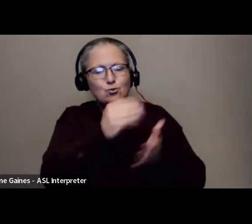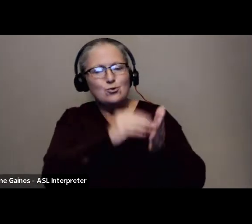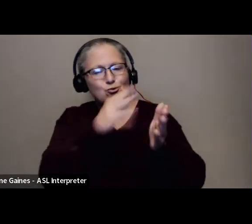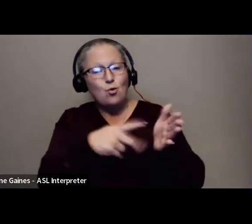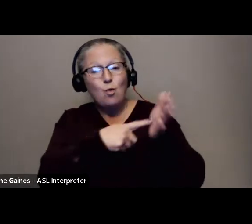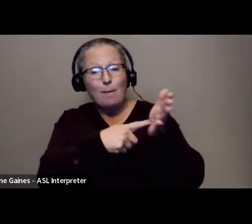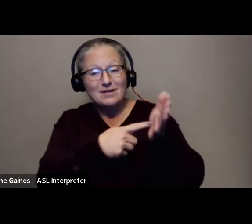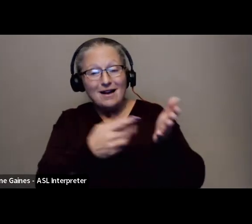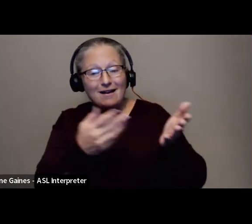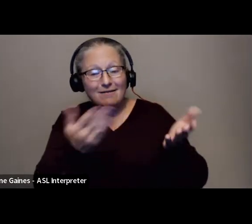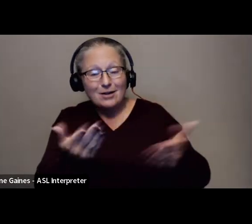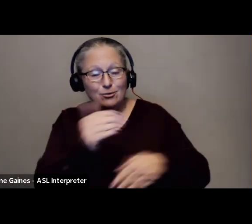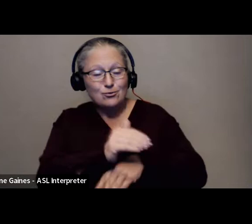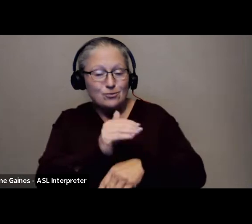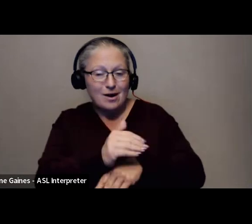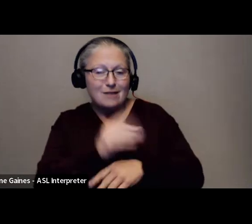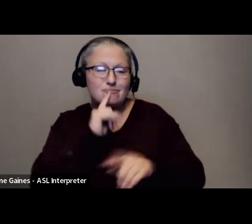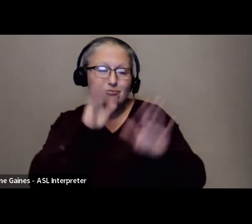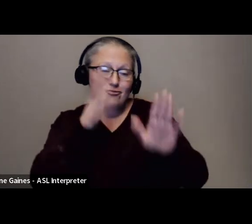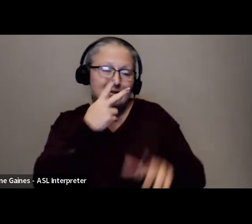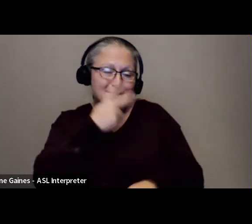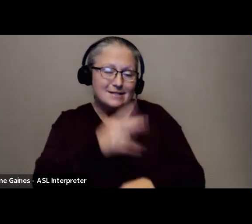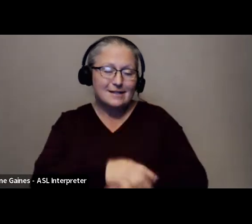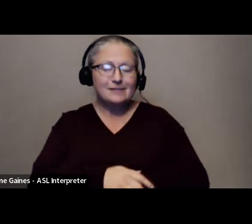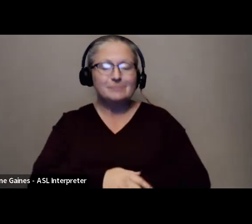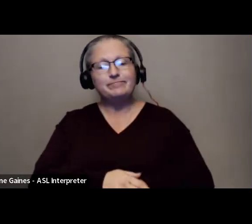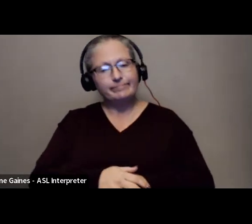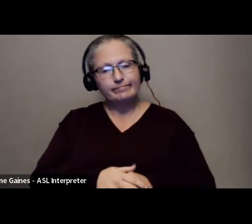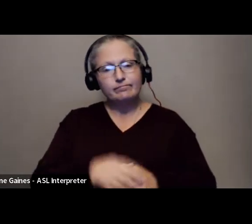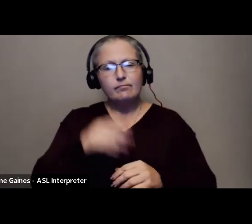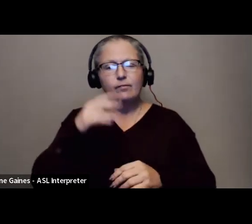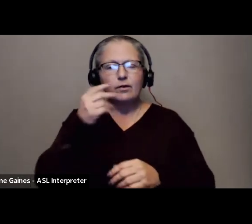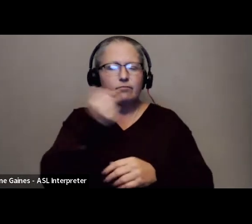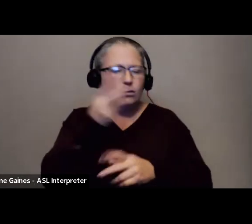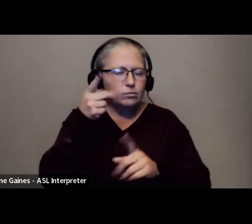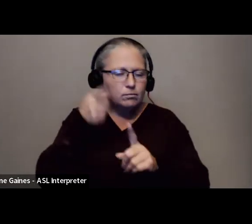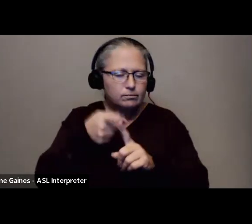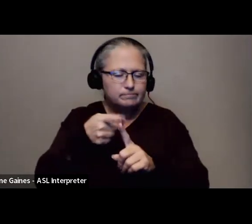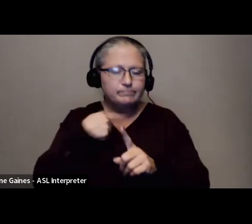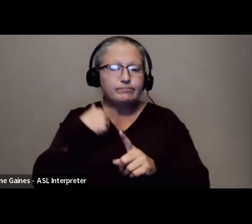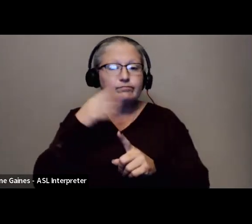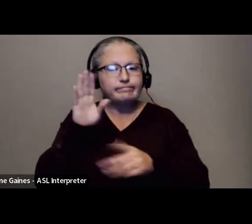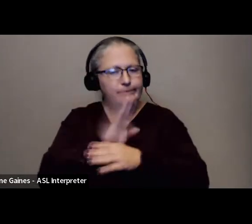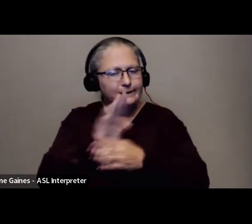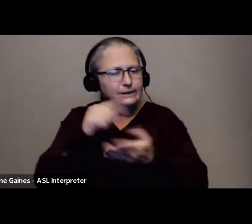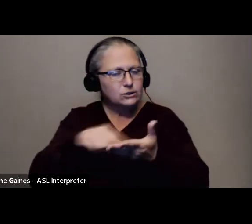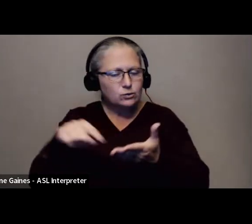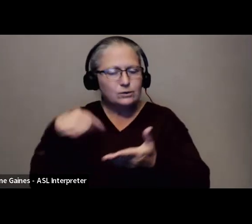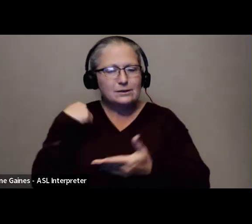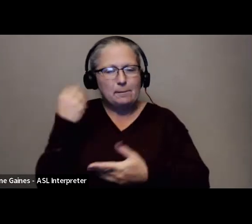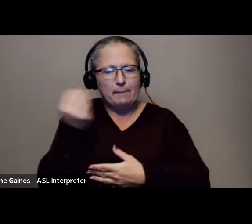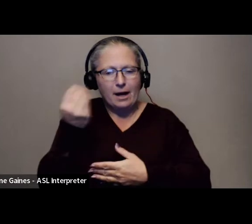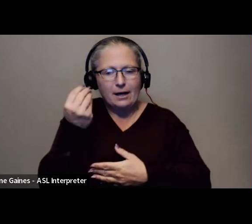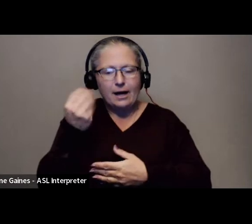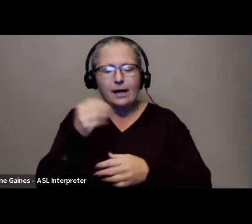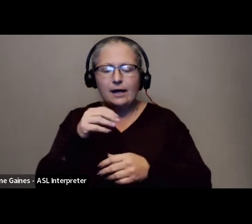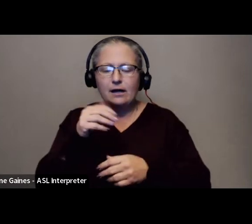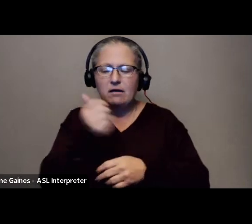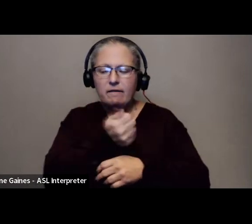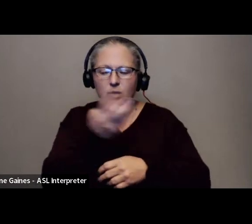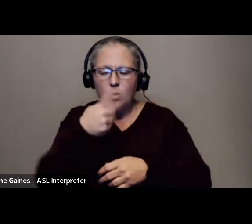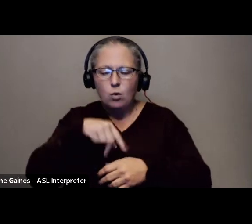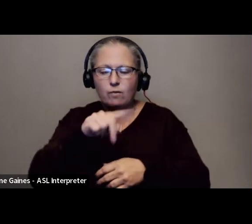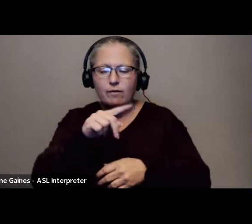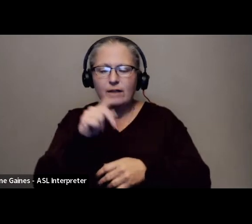that's really great to see. Just a couple things to point out. I was busy this week. On Monday, several of us